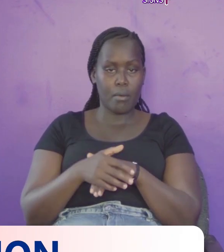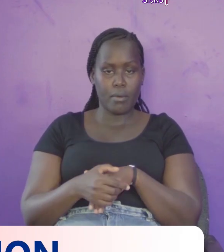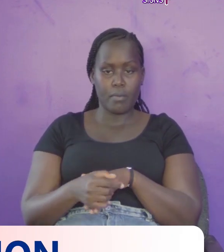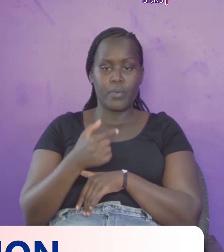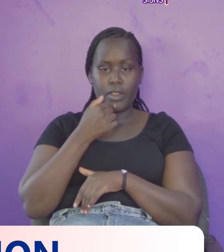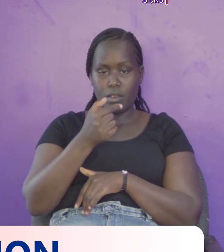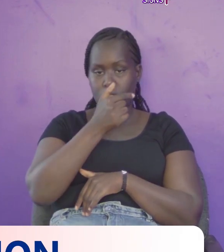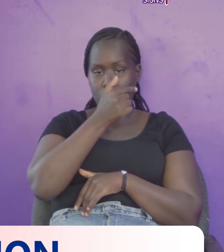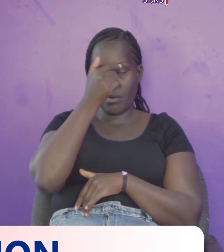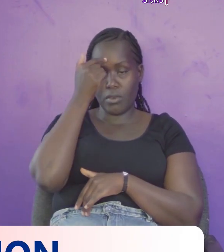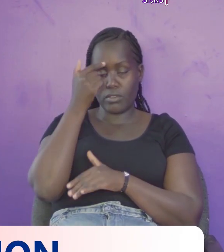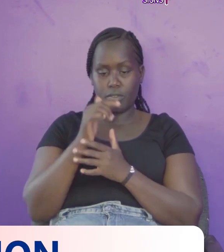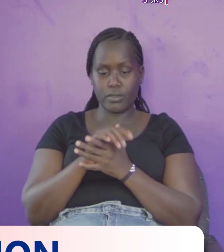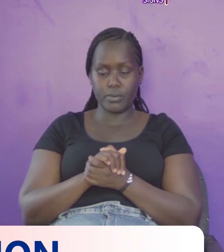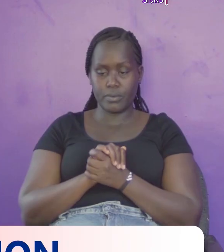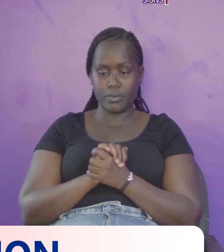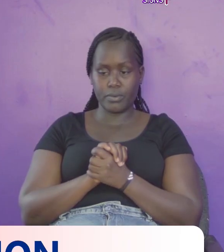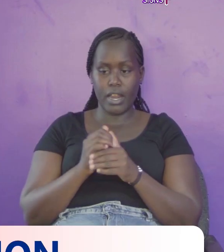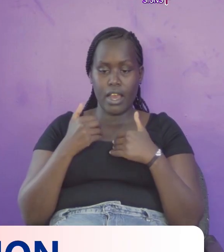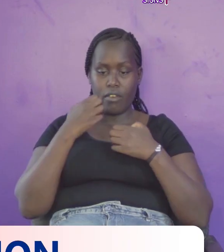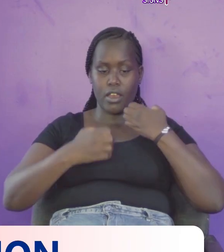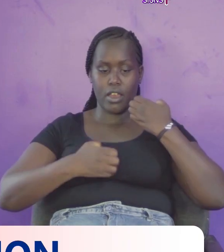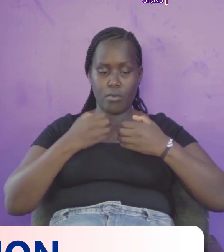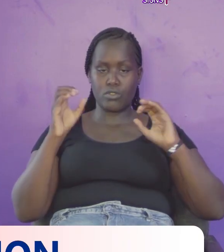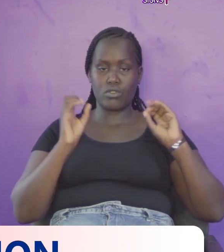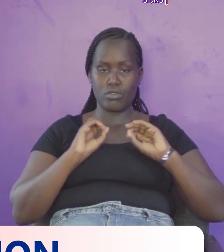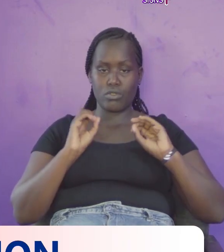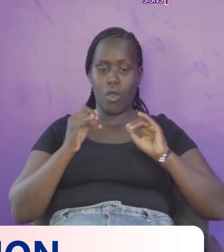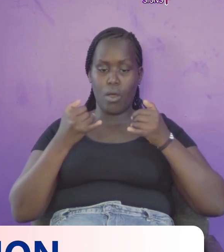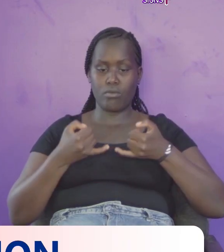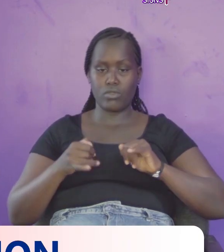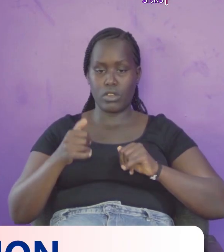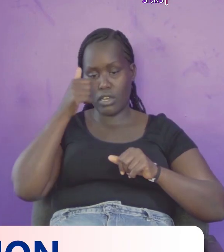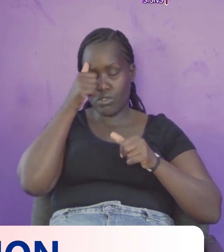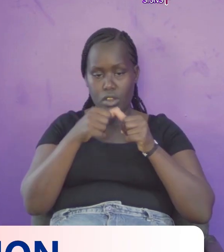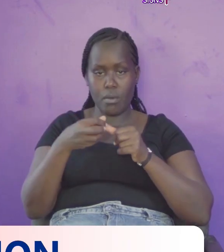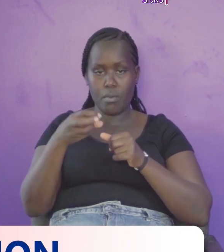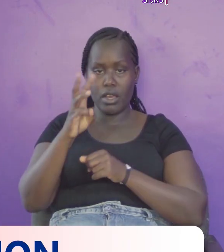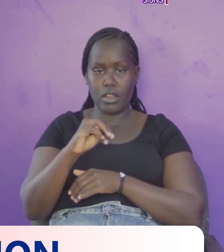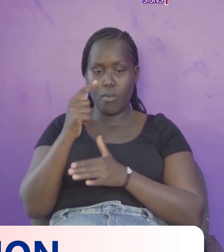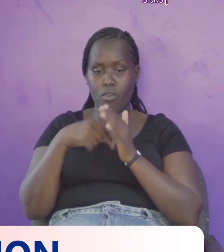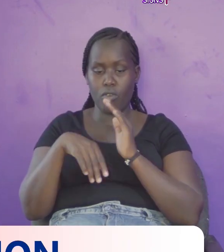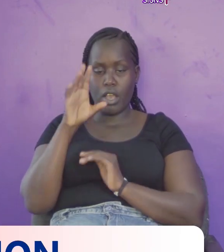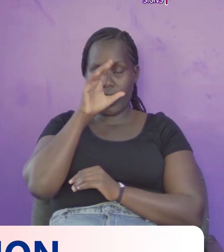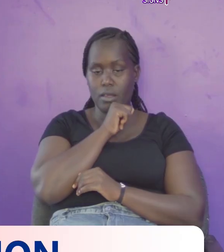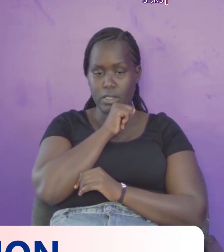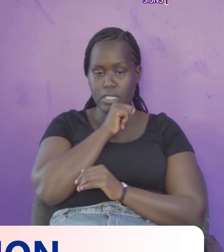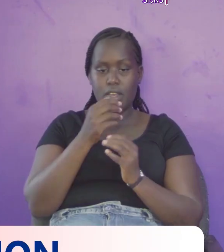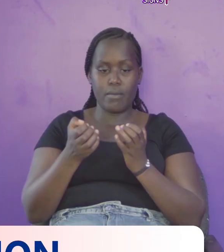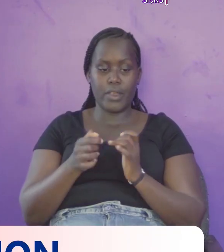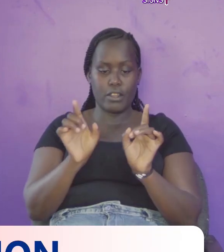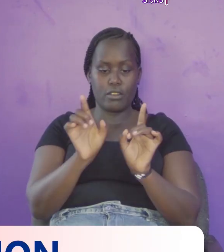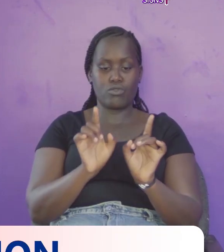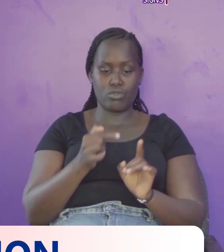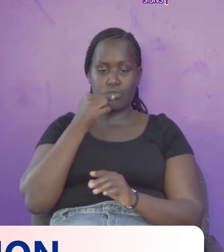saying this just, I have no emotions. I'm just trying to remind them of what they missed. They need to also tell